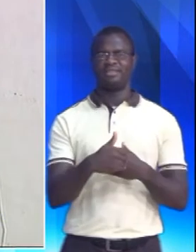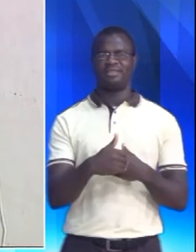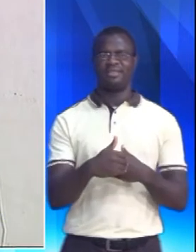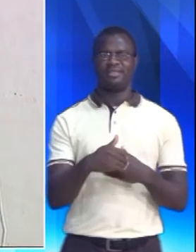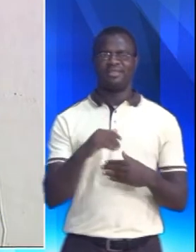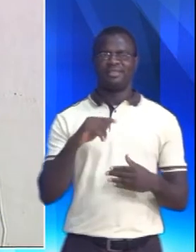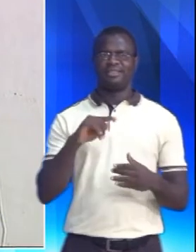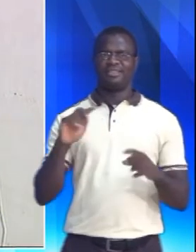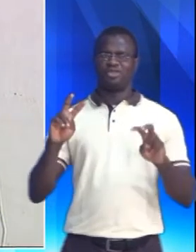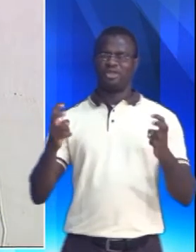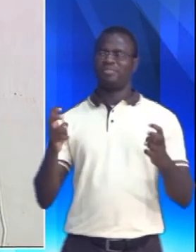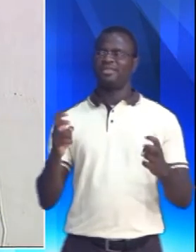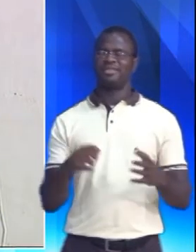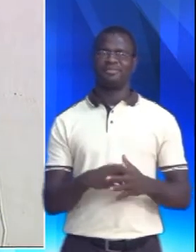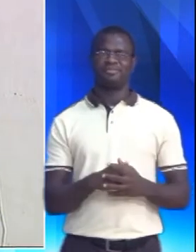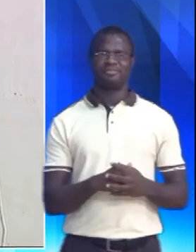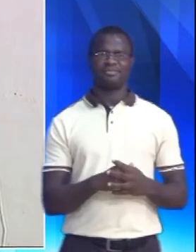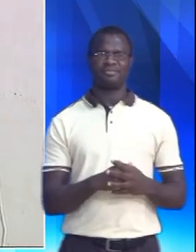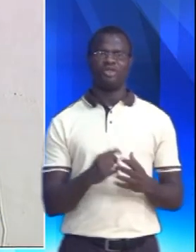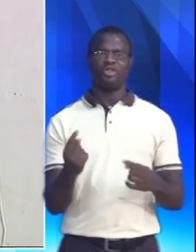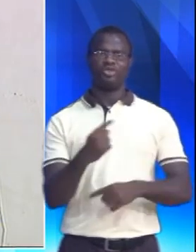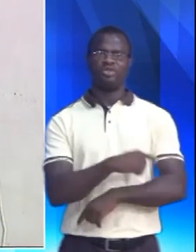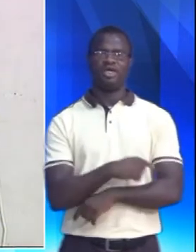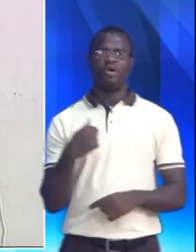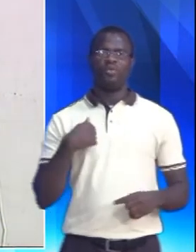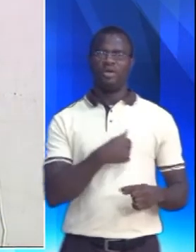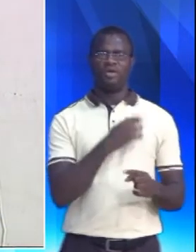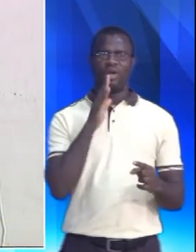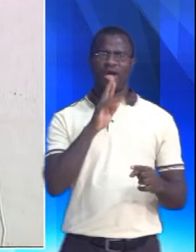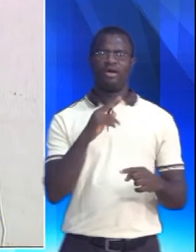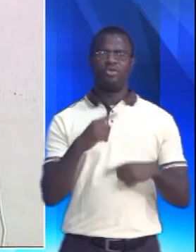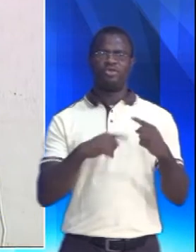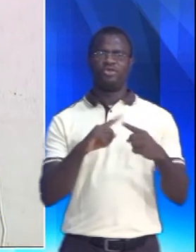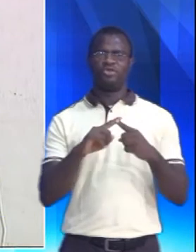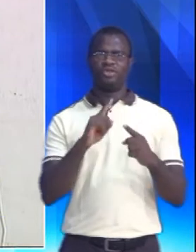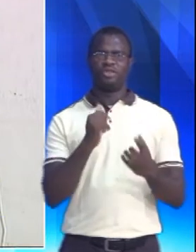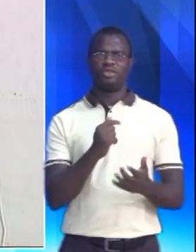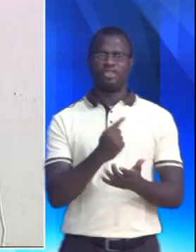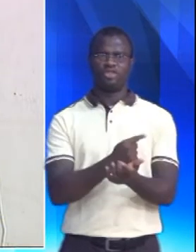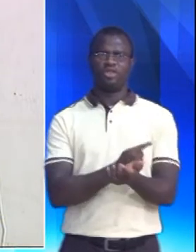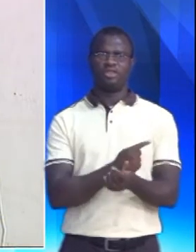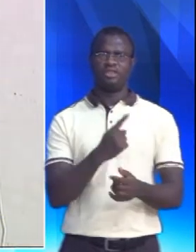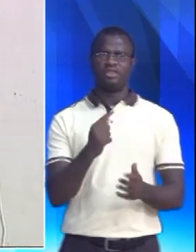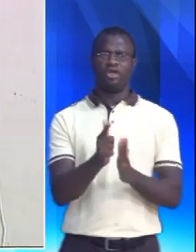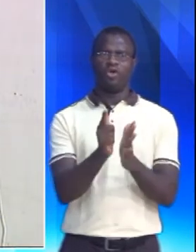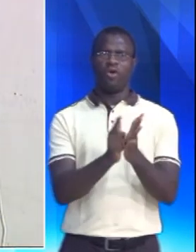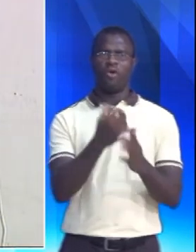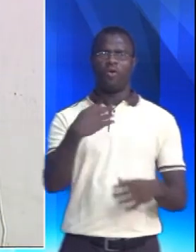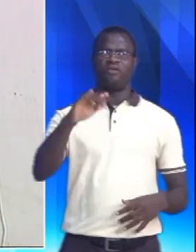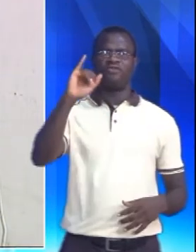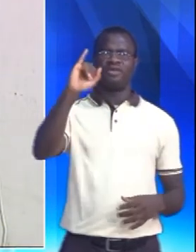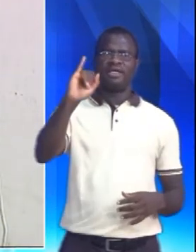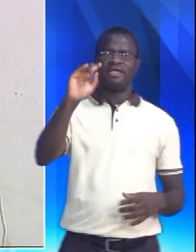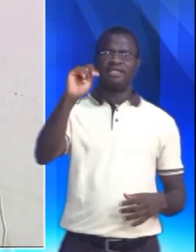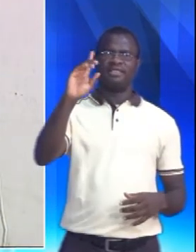indices. Today, we are going to discuss the laws one